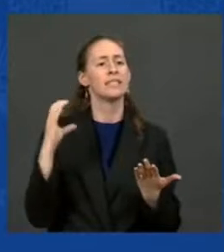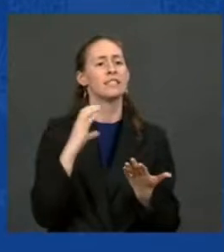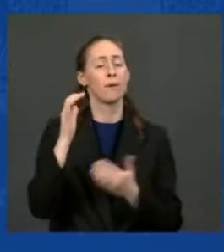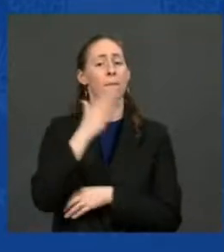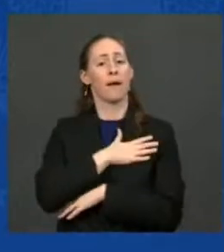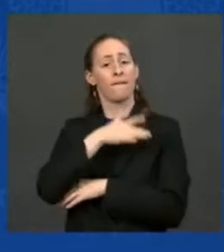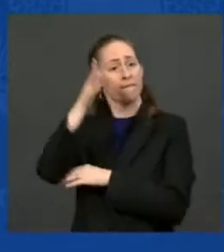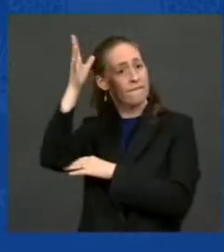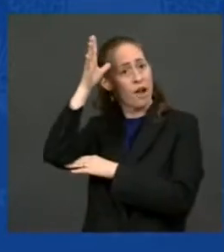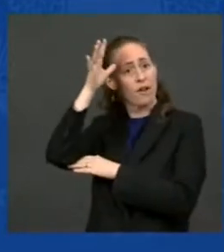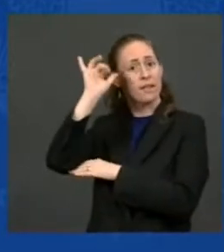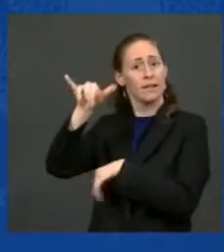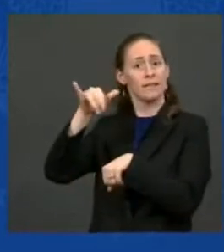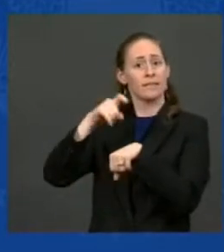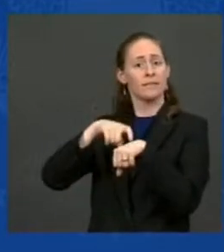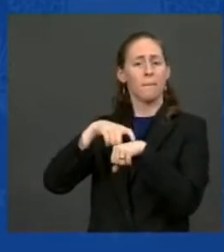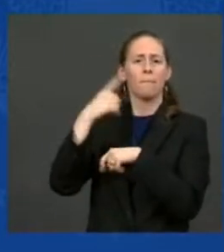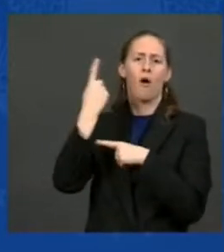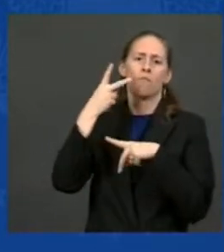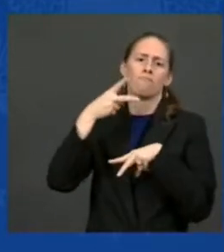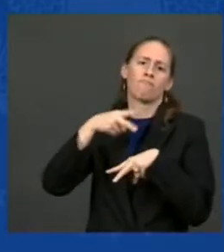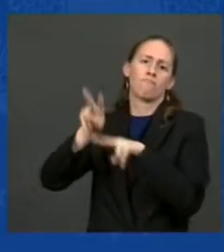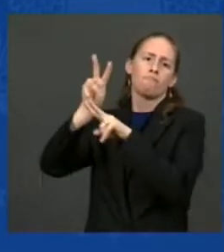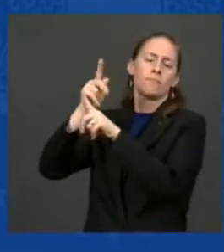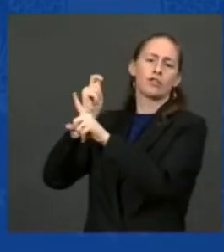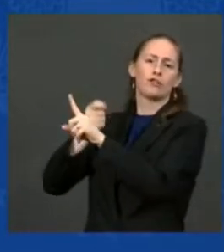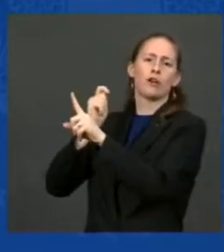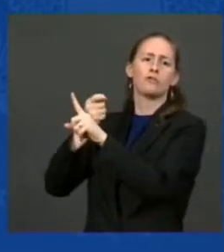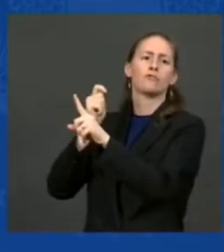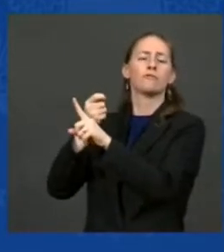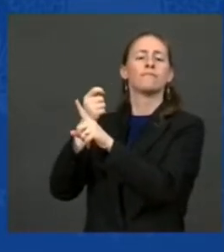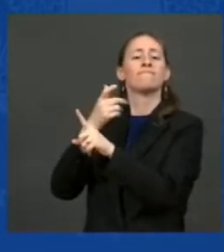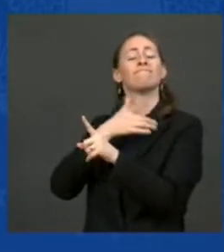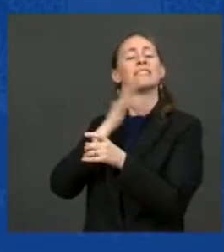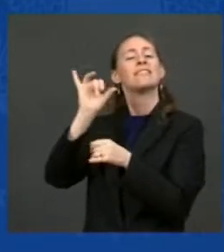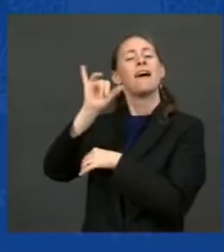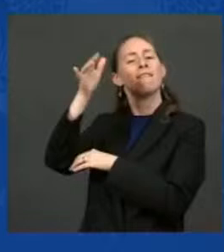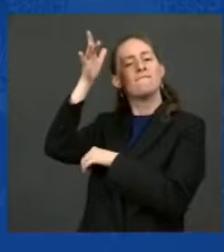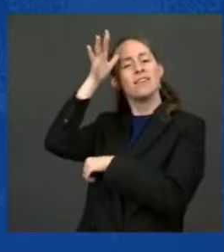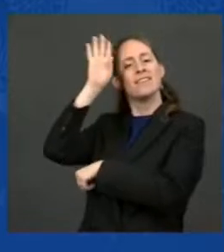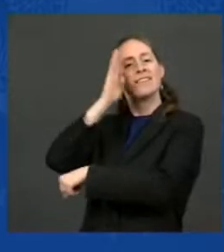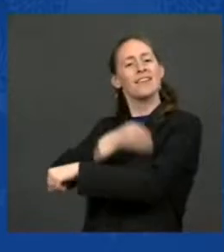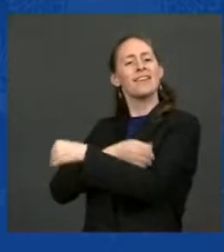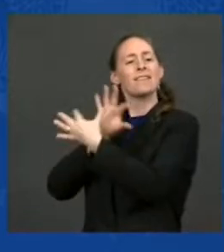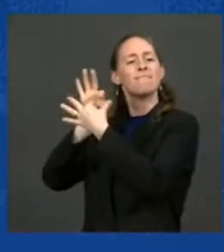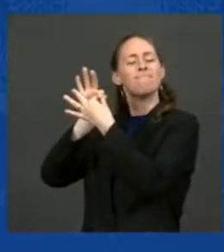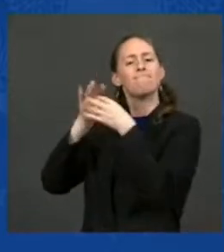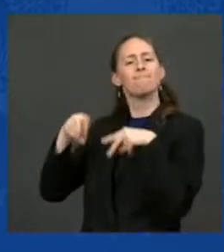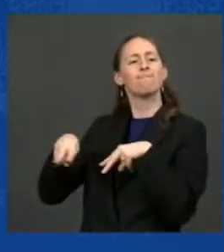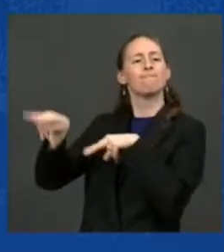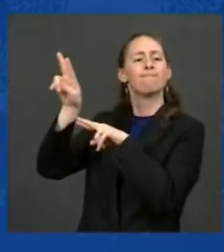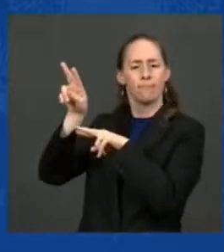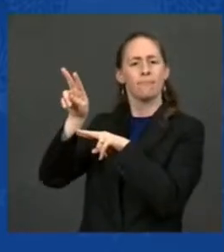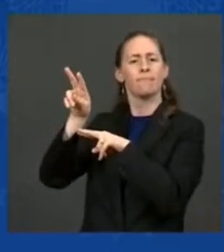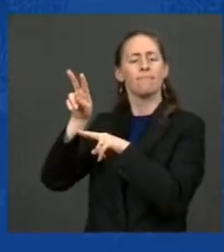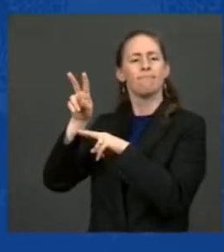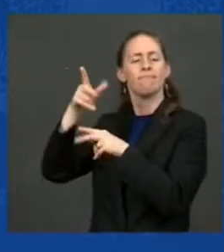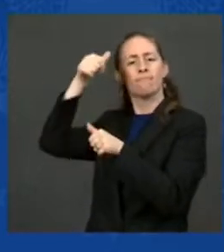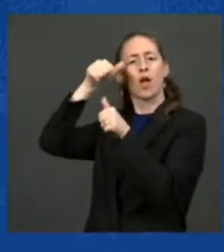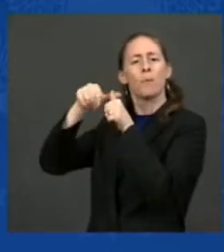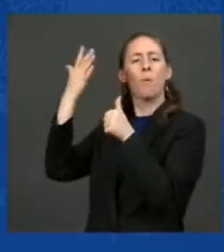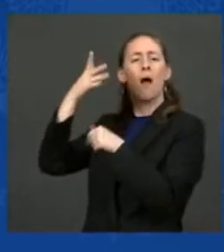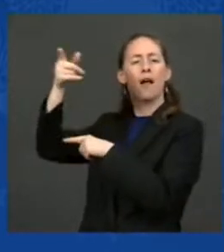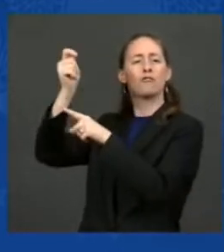and son sort of relationship, and he often quoted a sentence from Justice Jackson's opening remarks at the